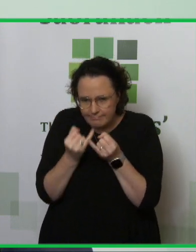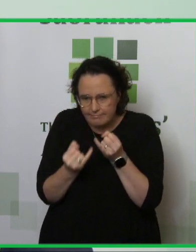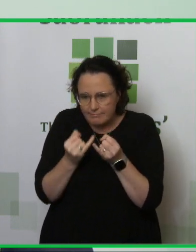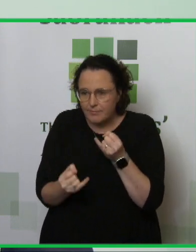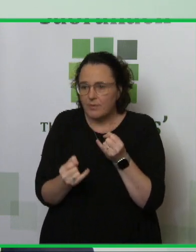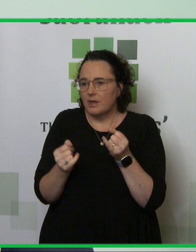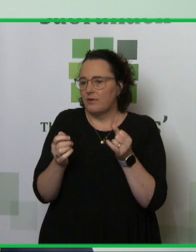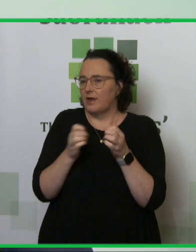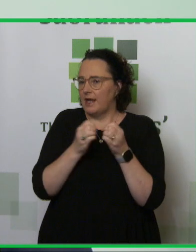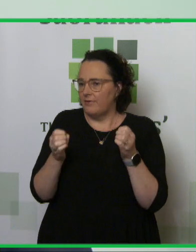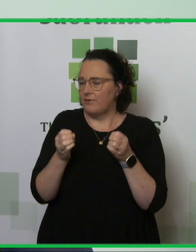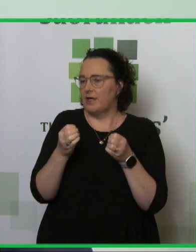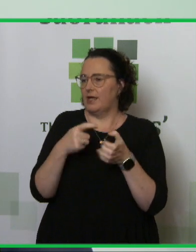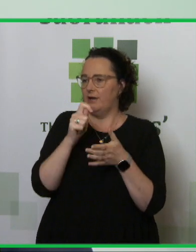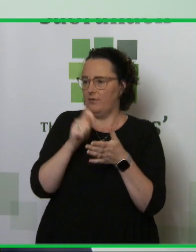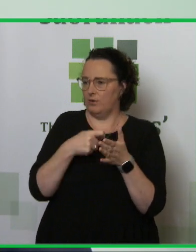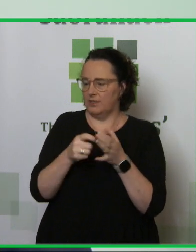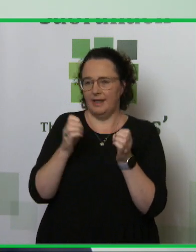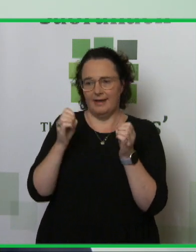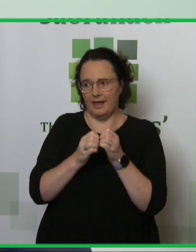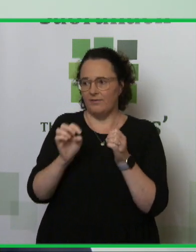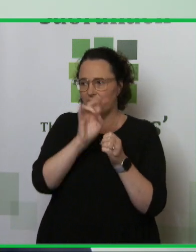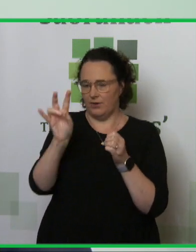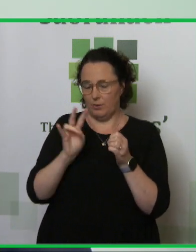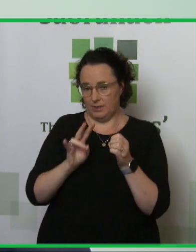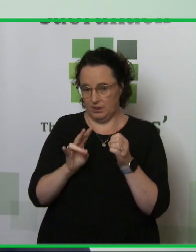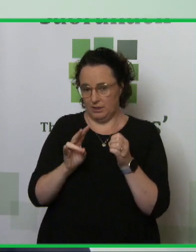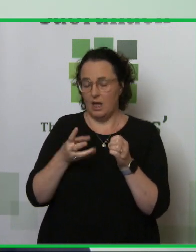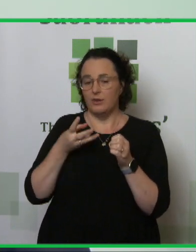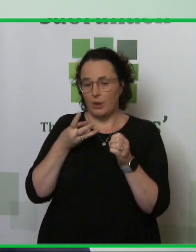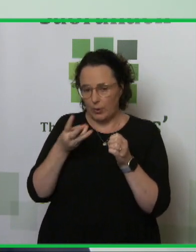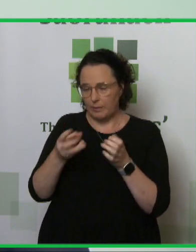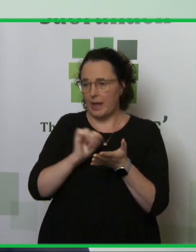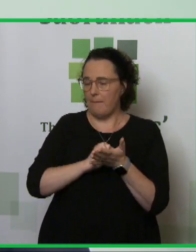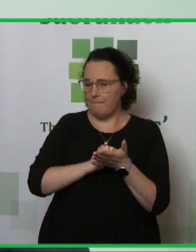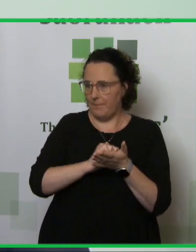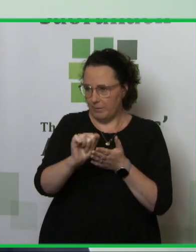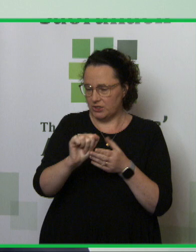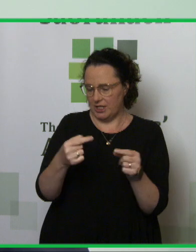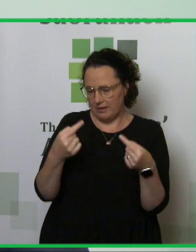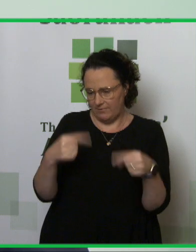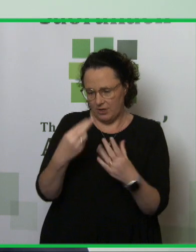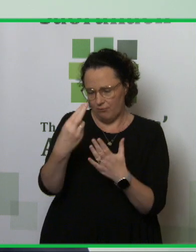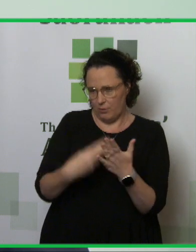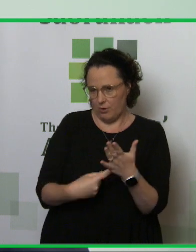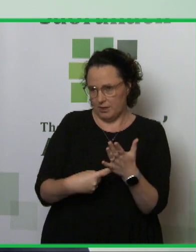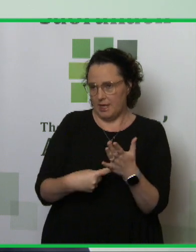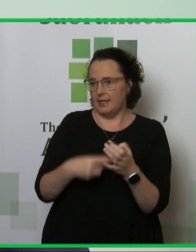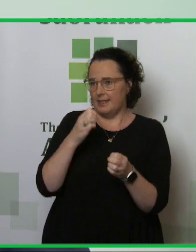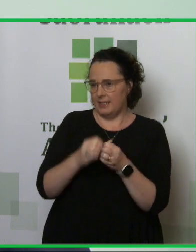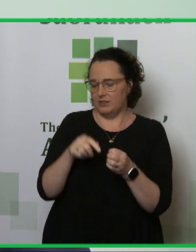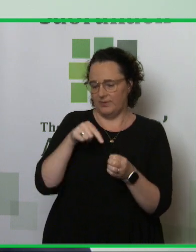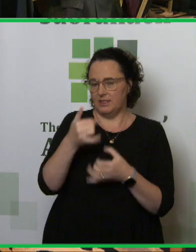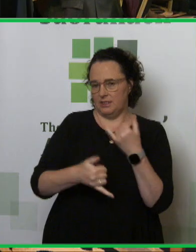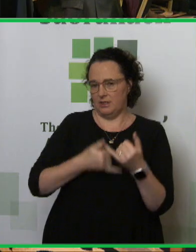single vote on every single question is. And those will be published in the final report that we publish at the end of this year.